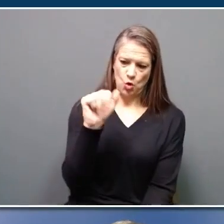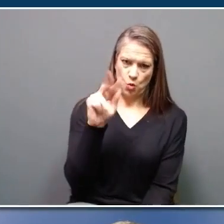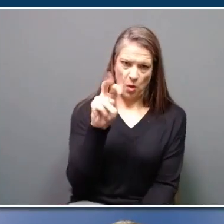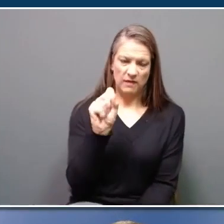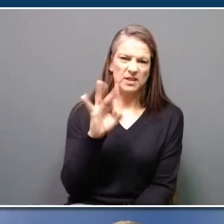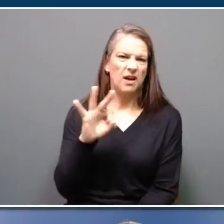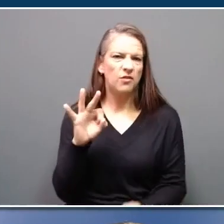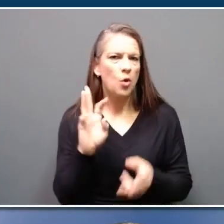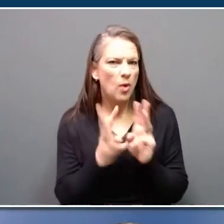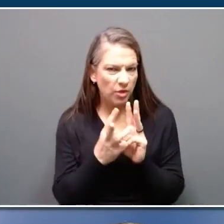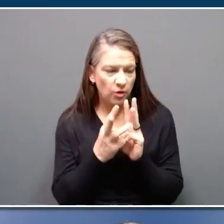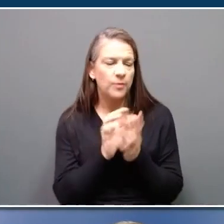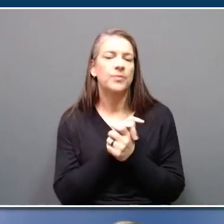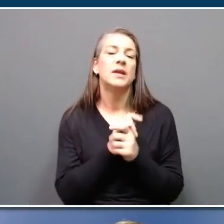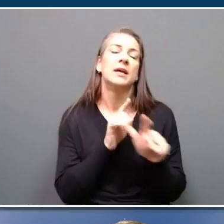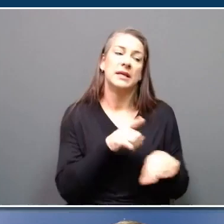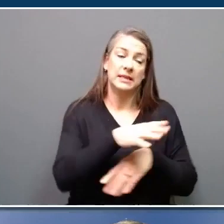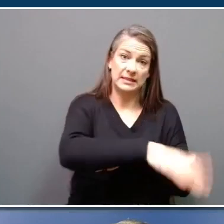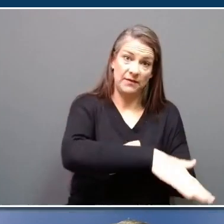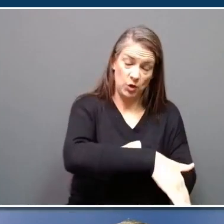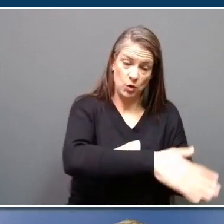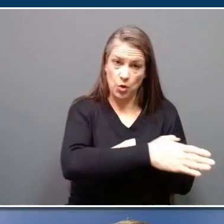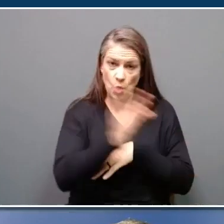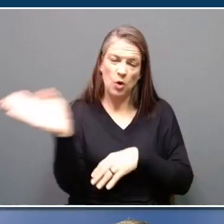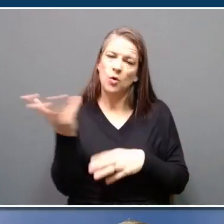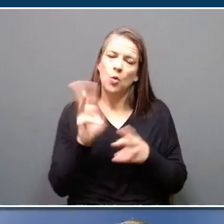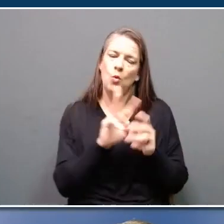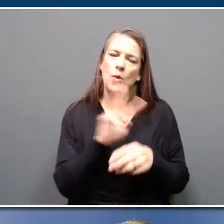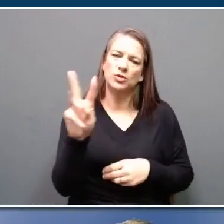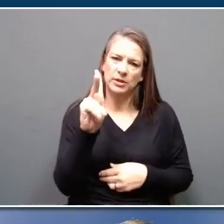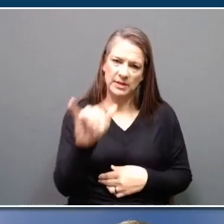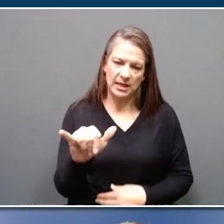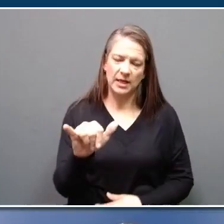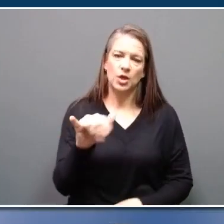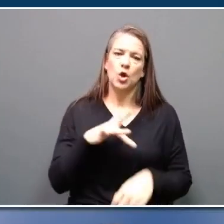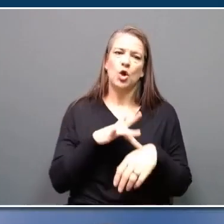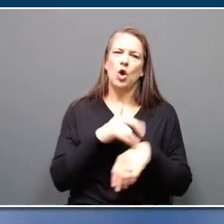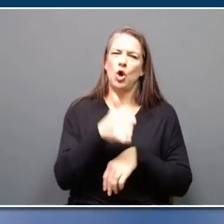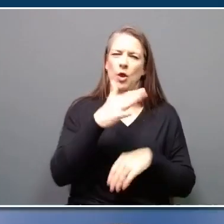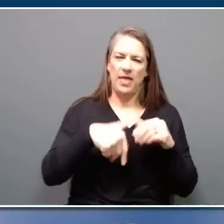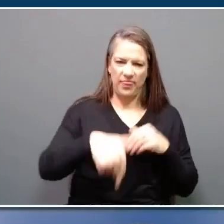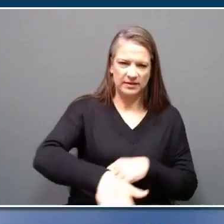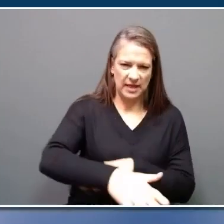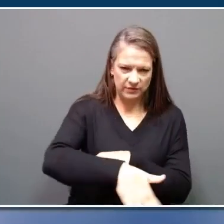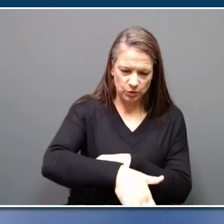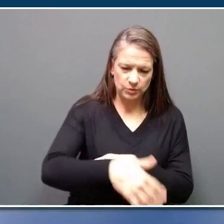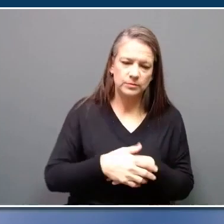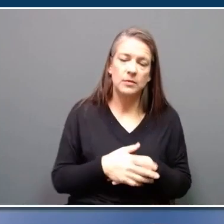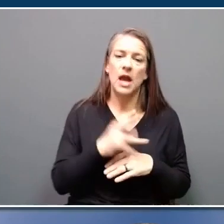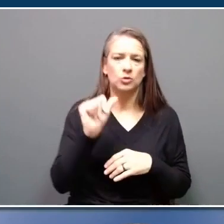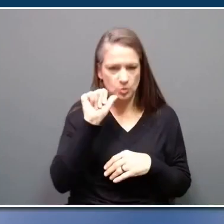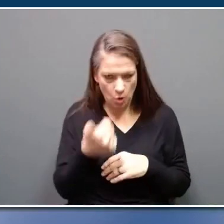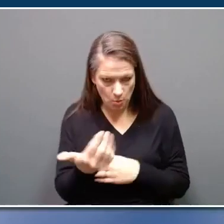between this afternoon, or if you're in western Kentucky, it'll be earlier than this afternoon, and tomorrow